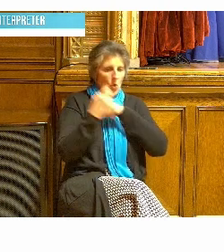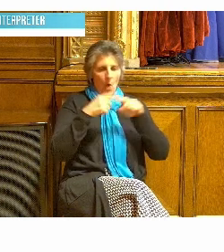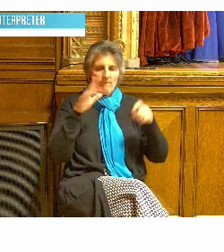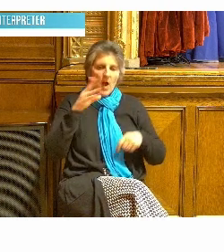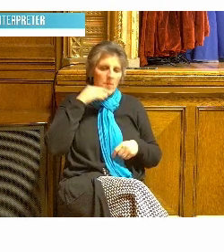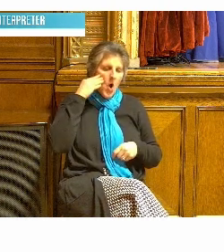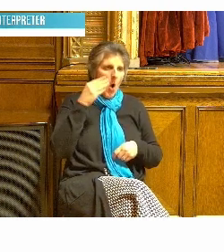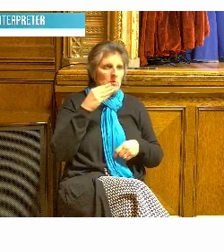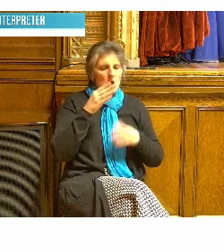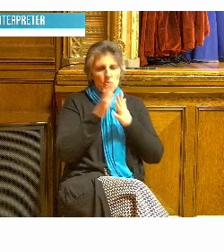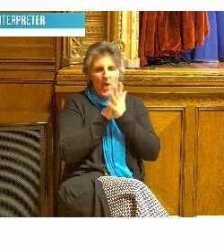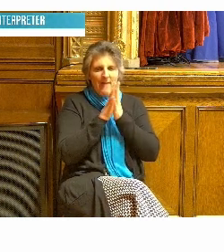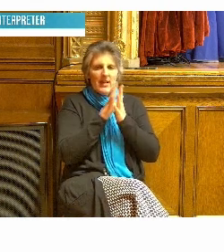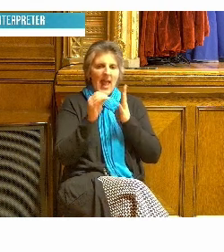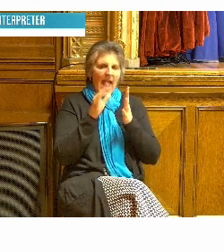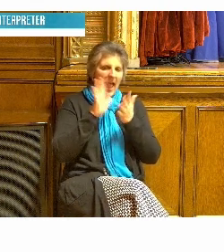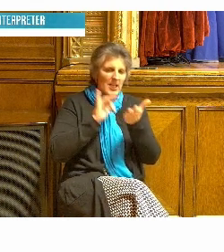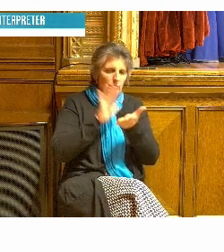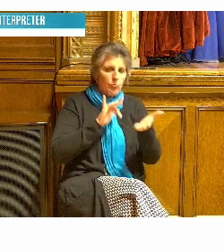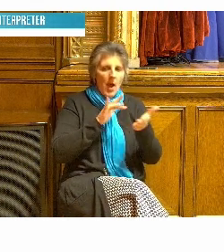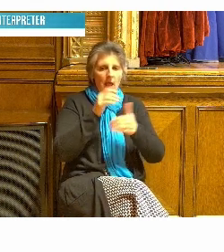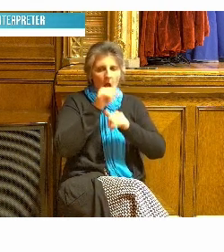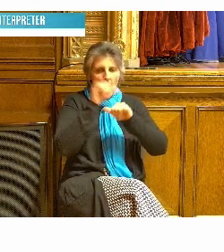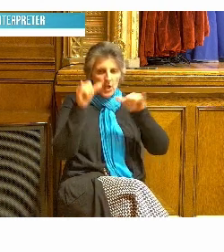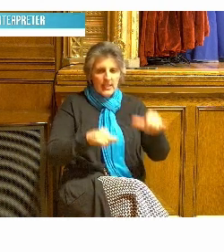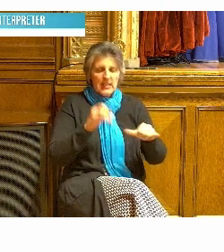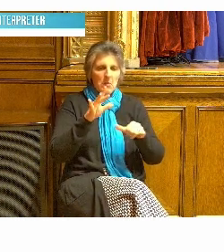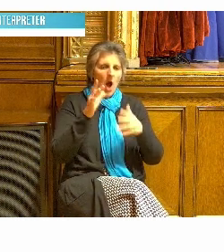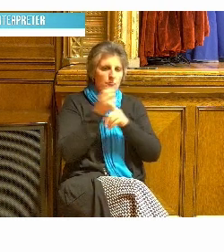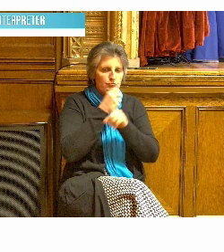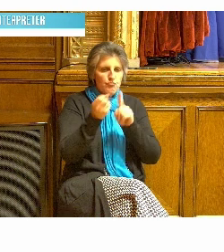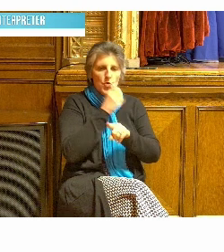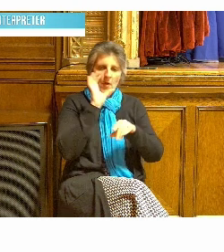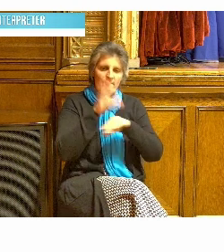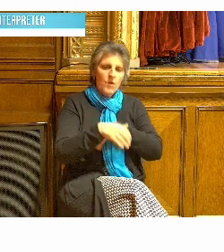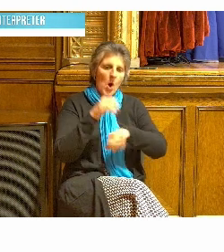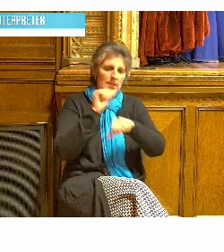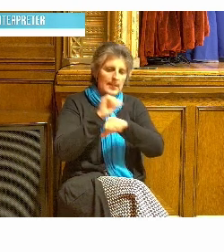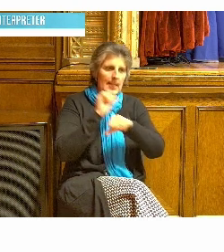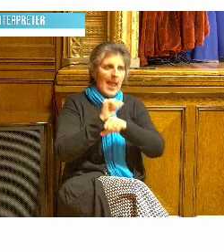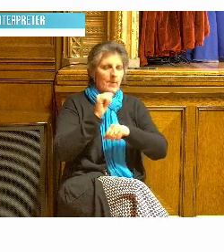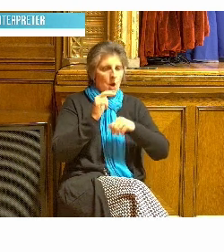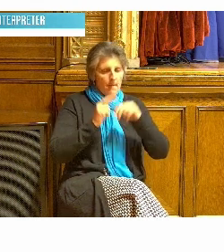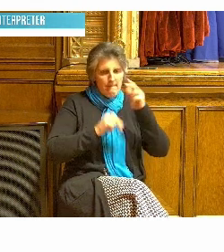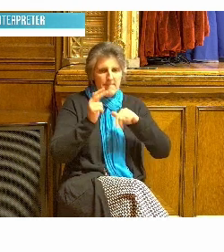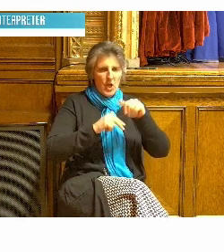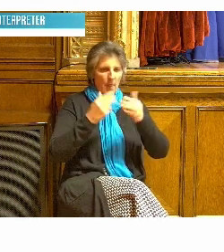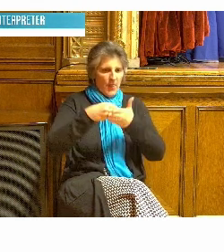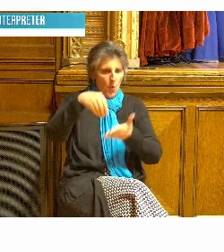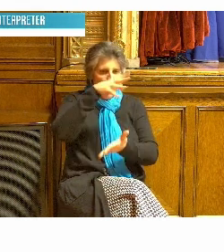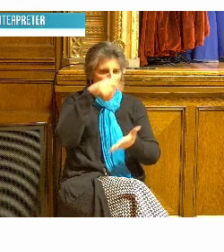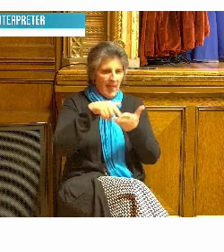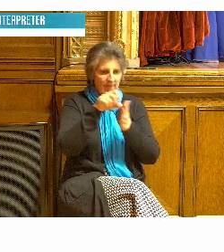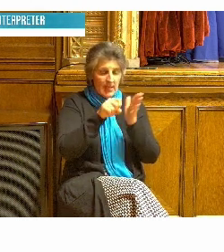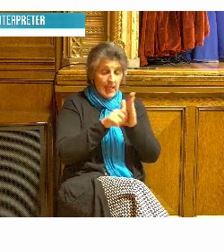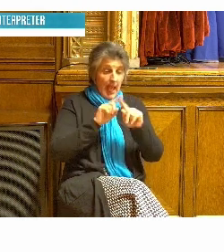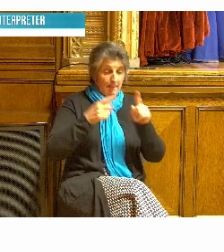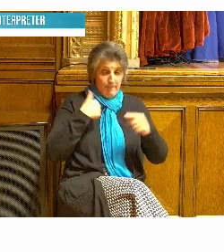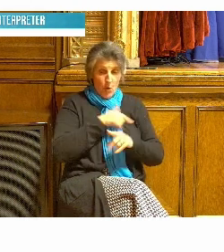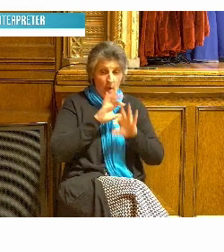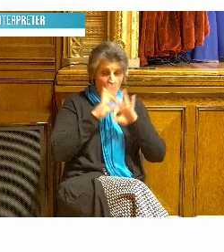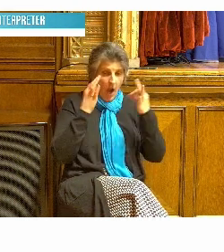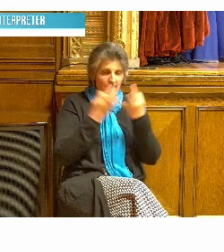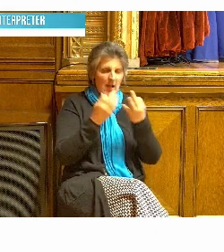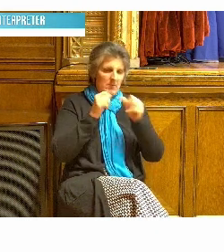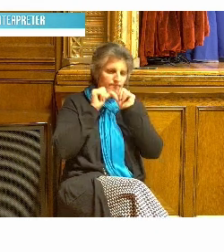homes, trafficked and exploited under the system of brutal forced labor, built the wealth of this state. Yet, we and our families